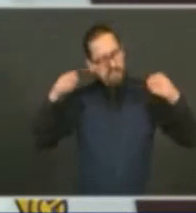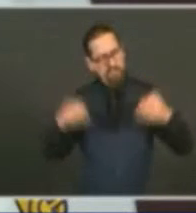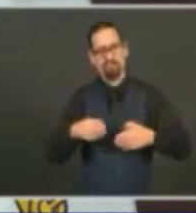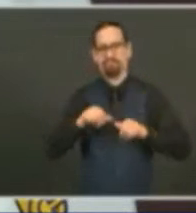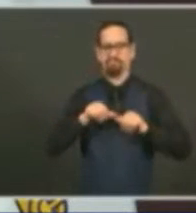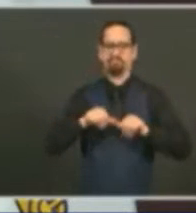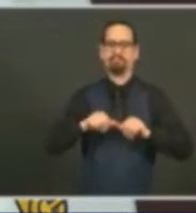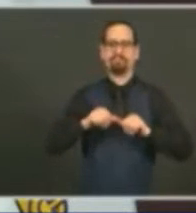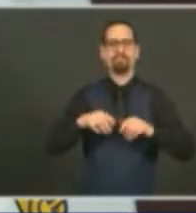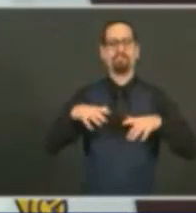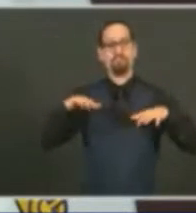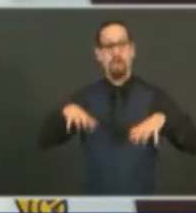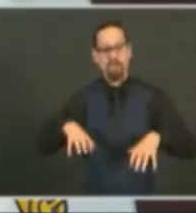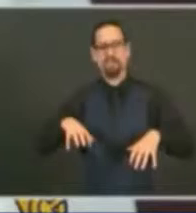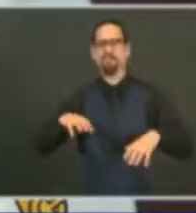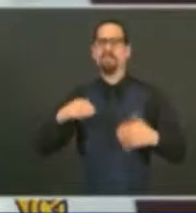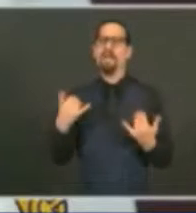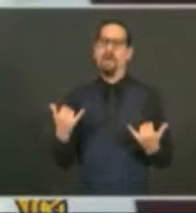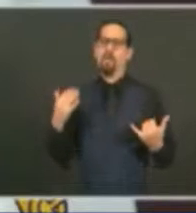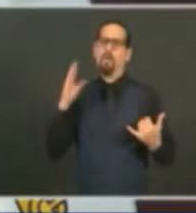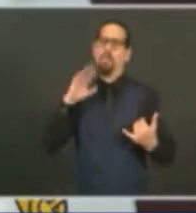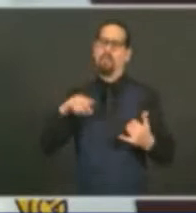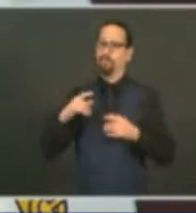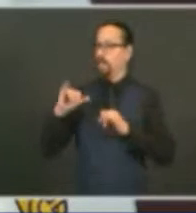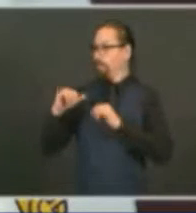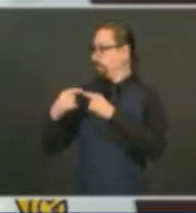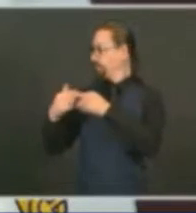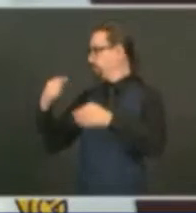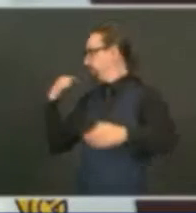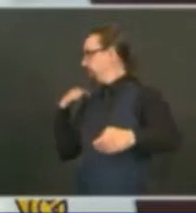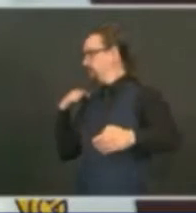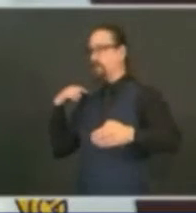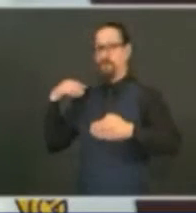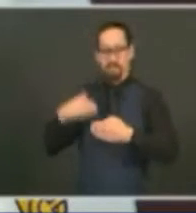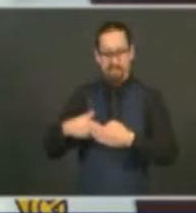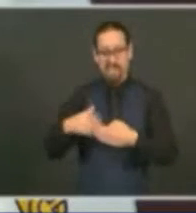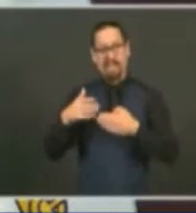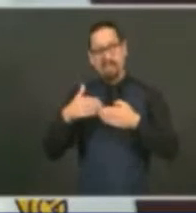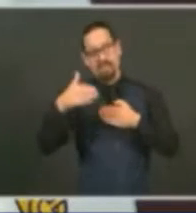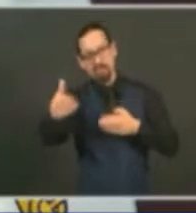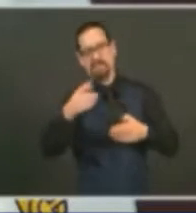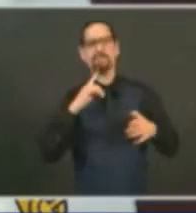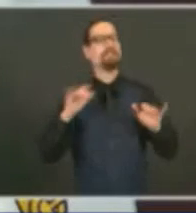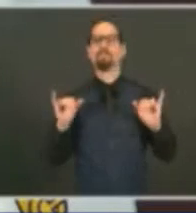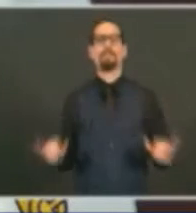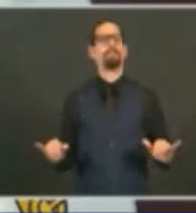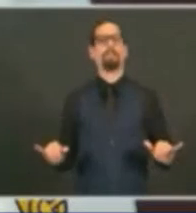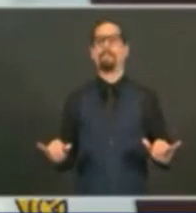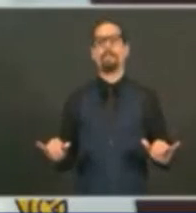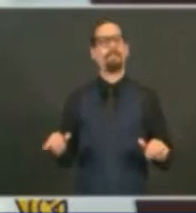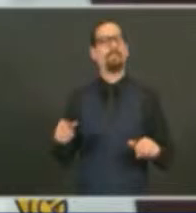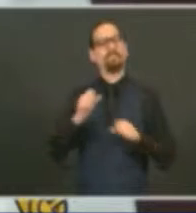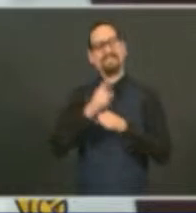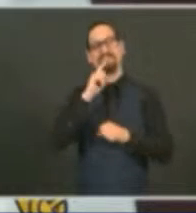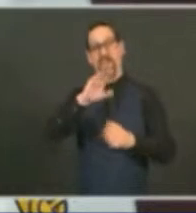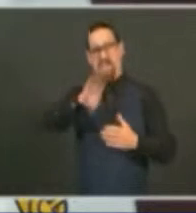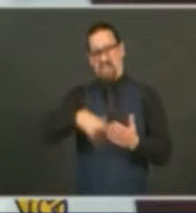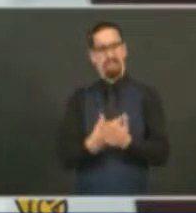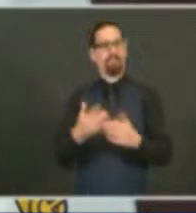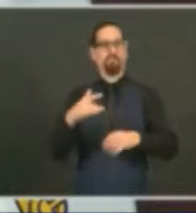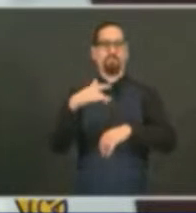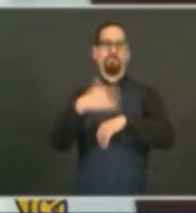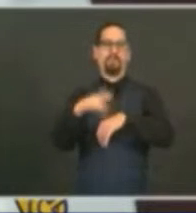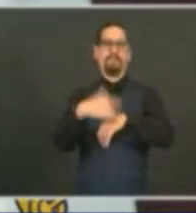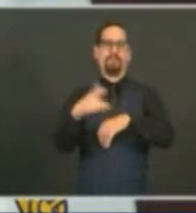has been prior to, and will continue to be a focus for us to make sure resources are available and a key part of our response